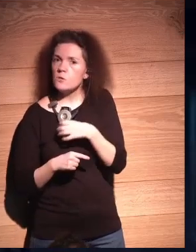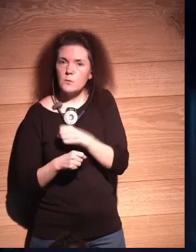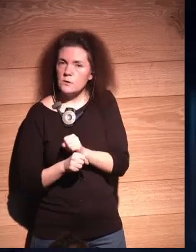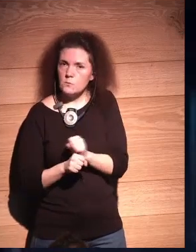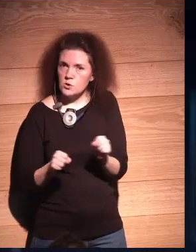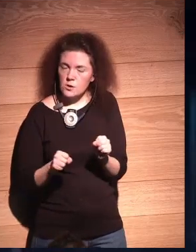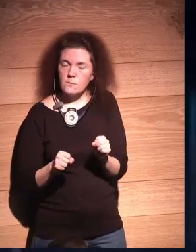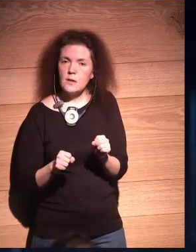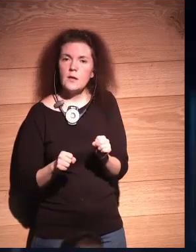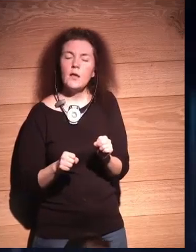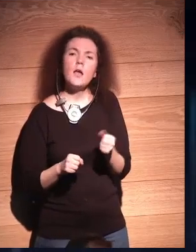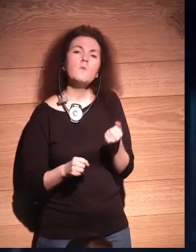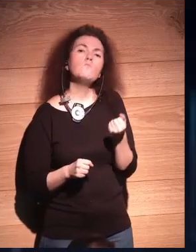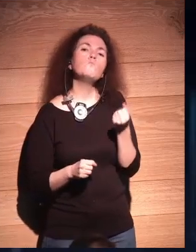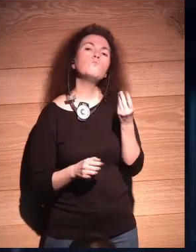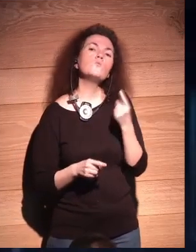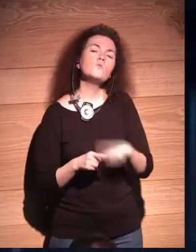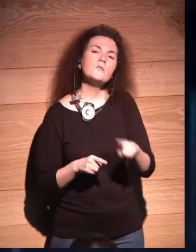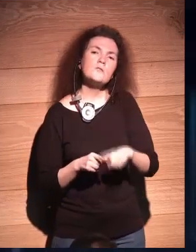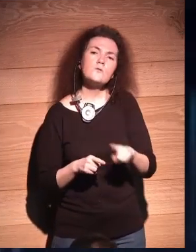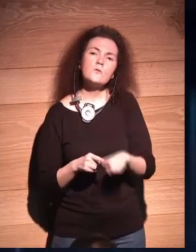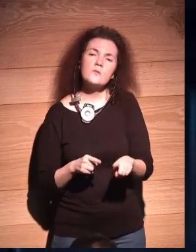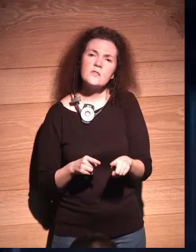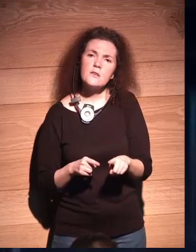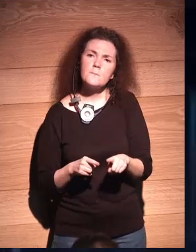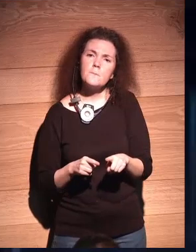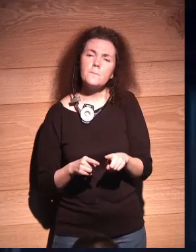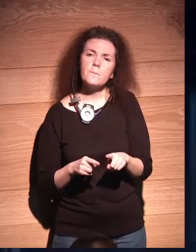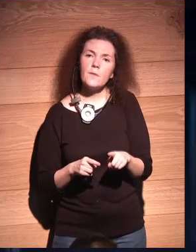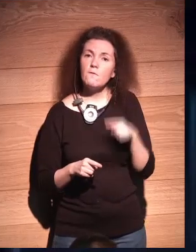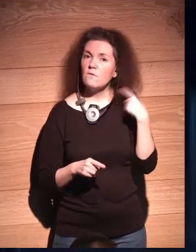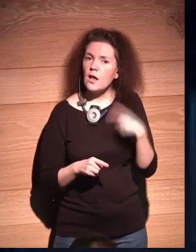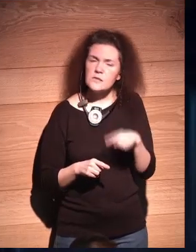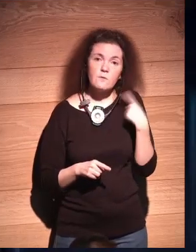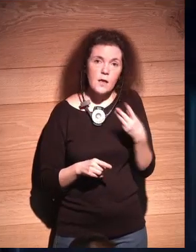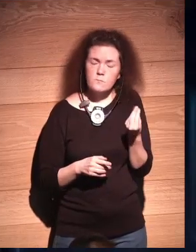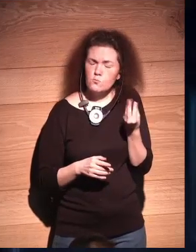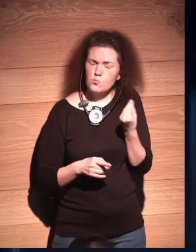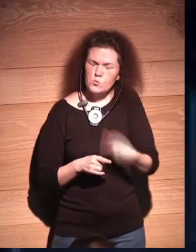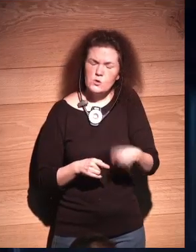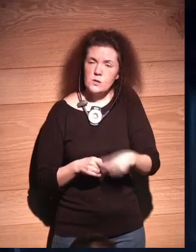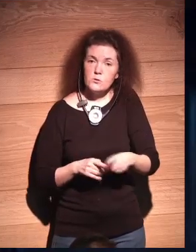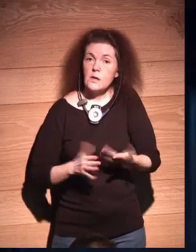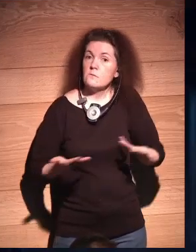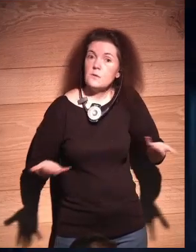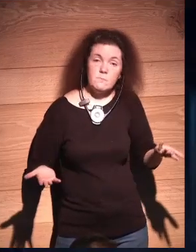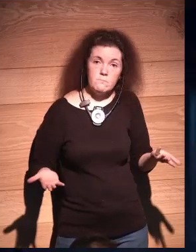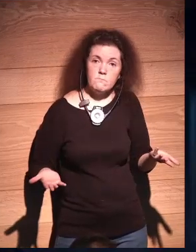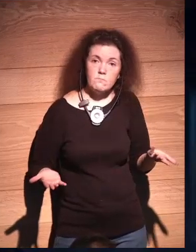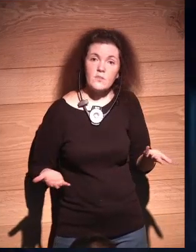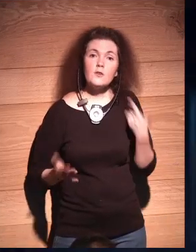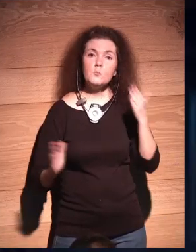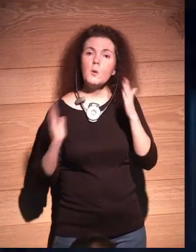that are just don't work out, and some just plain failures, and so those are great moments.